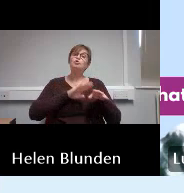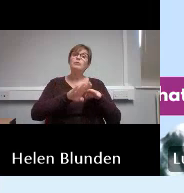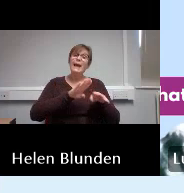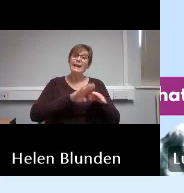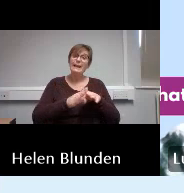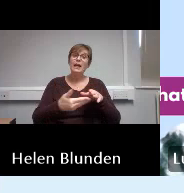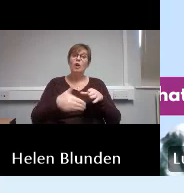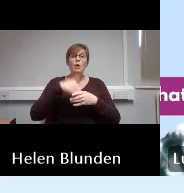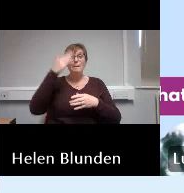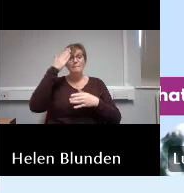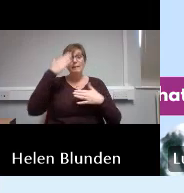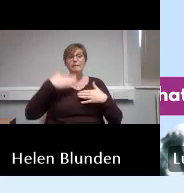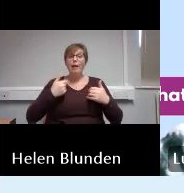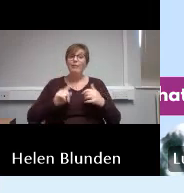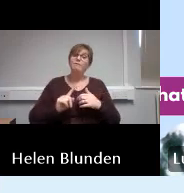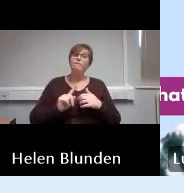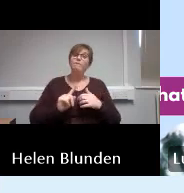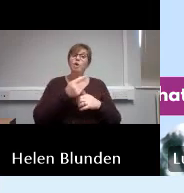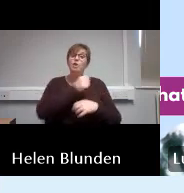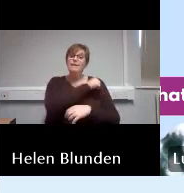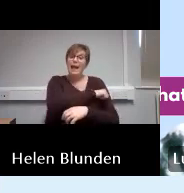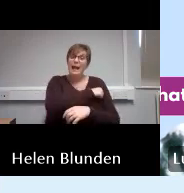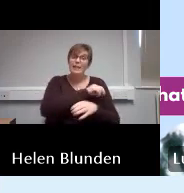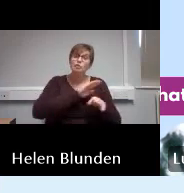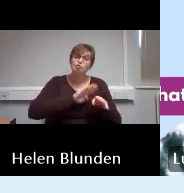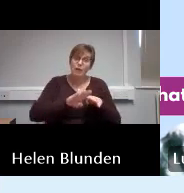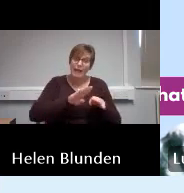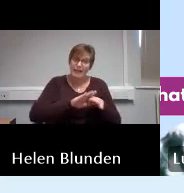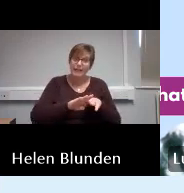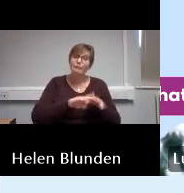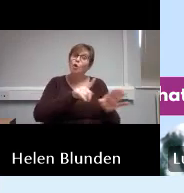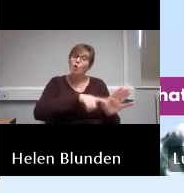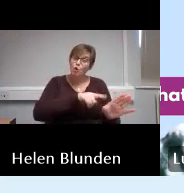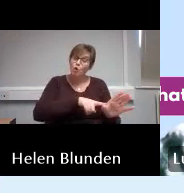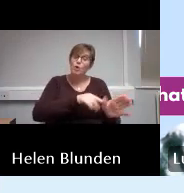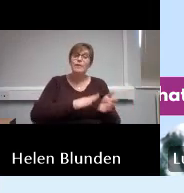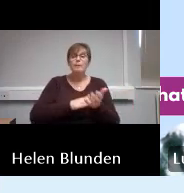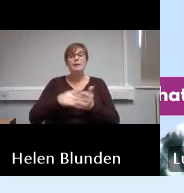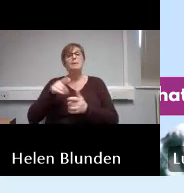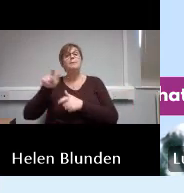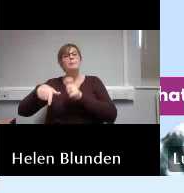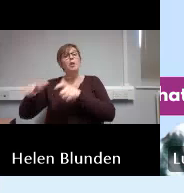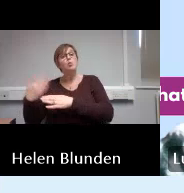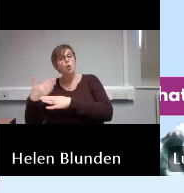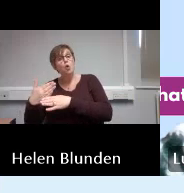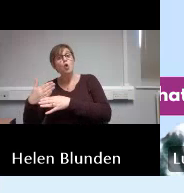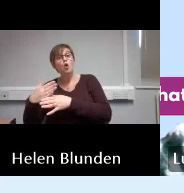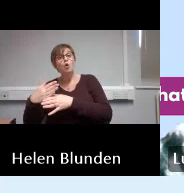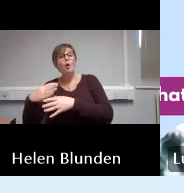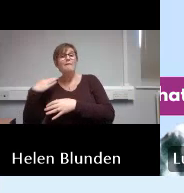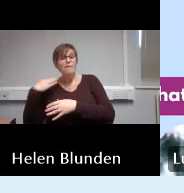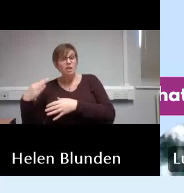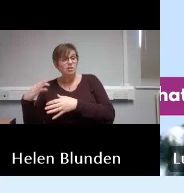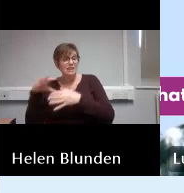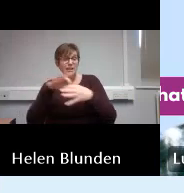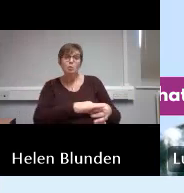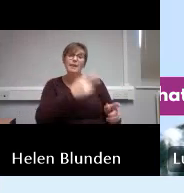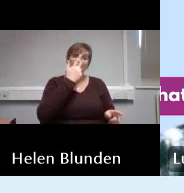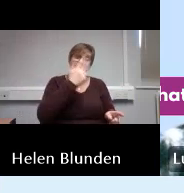including mental health first aid youth. So that's targeted at people who work or volunteer with those aged 8 to